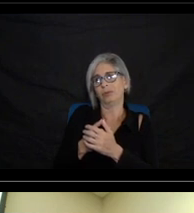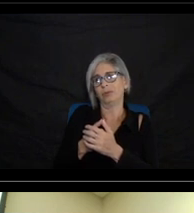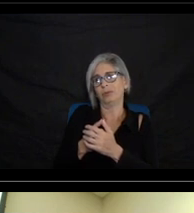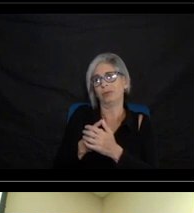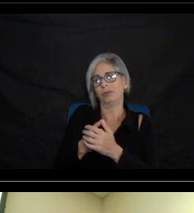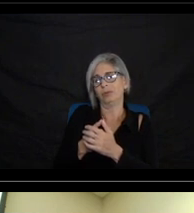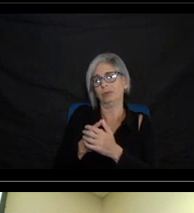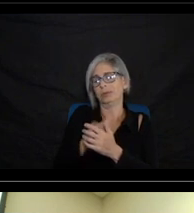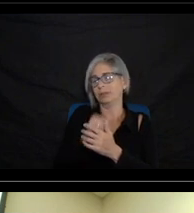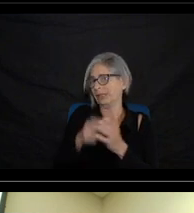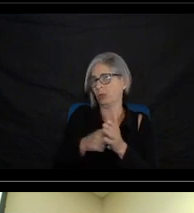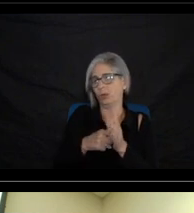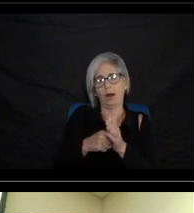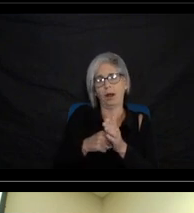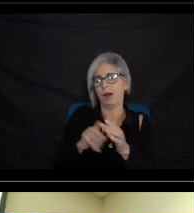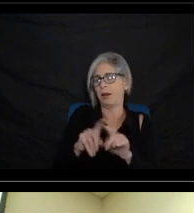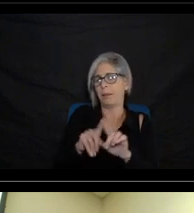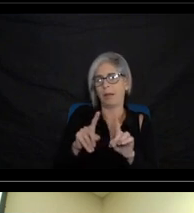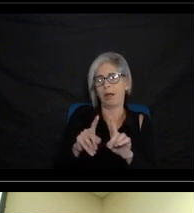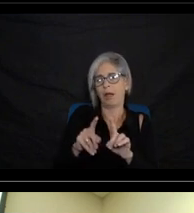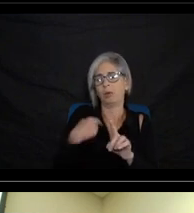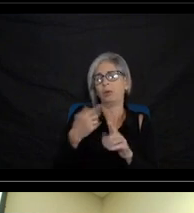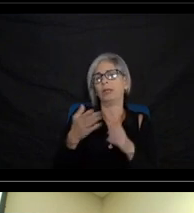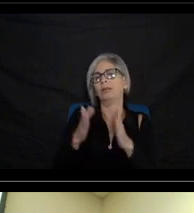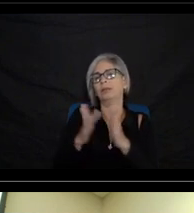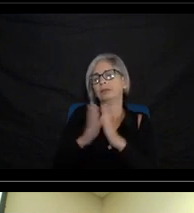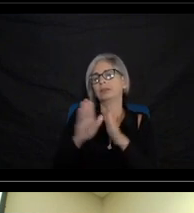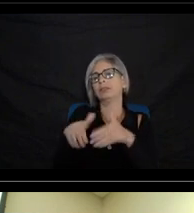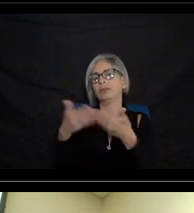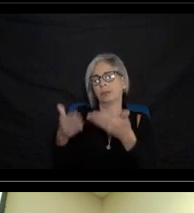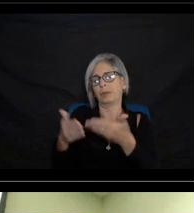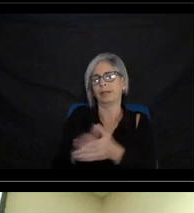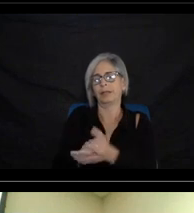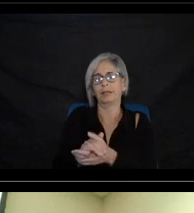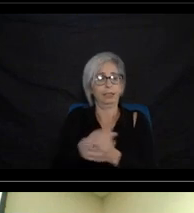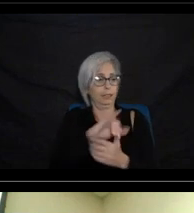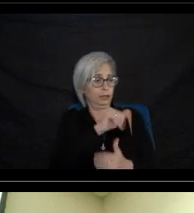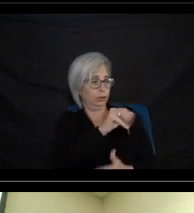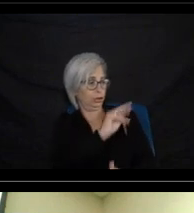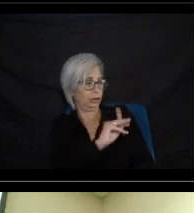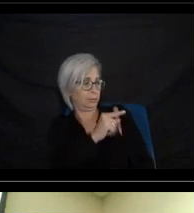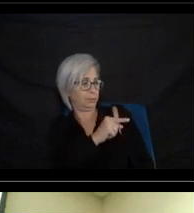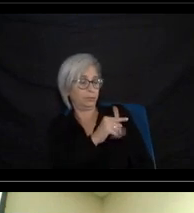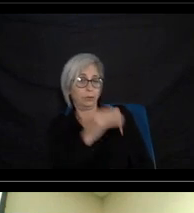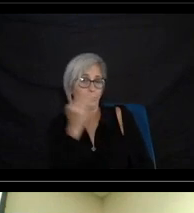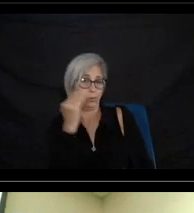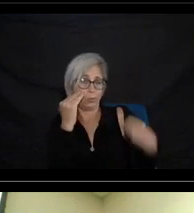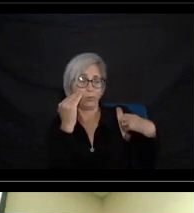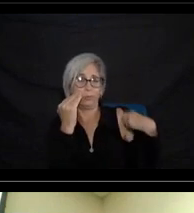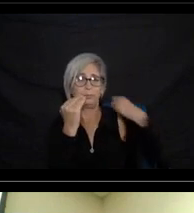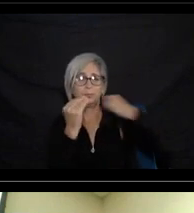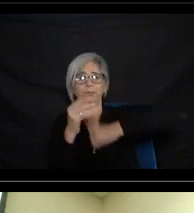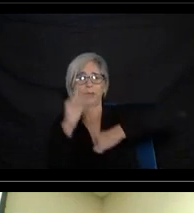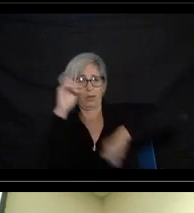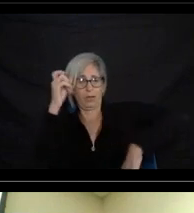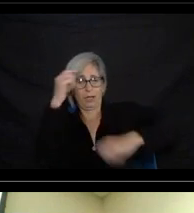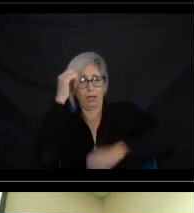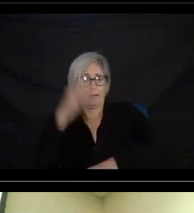They're not required to, but it's what we try to do. And Jim, you know, even though the